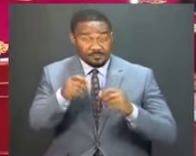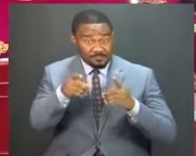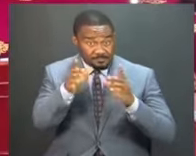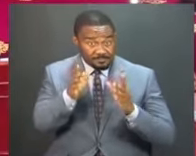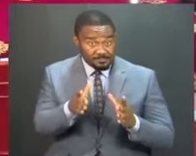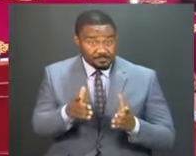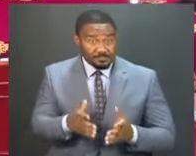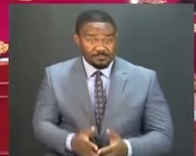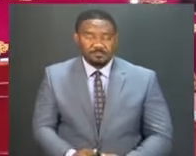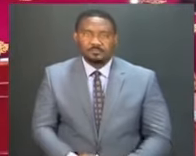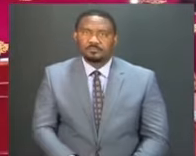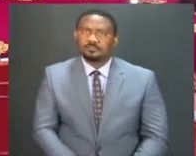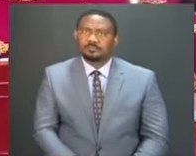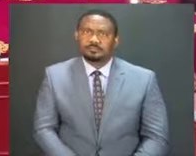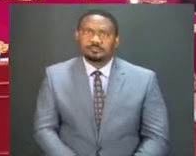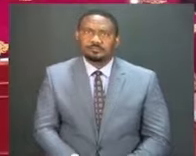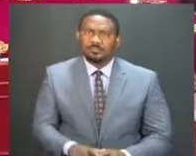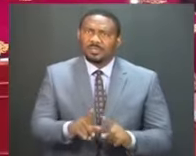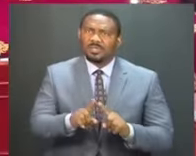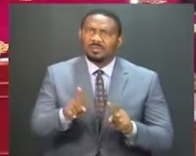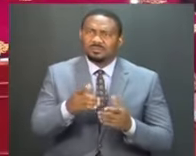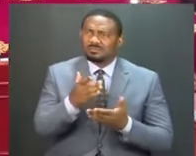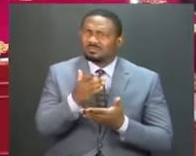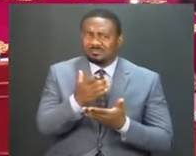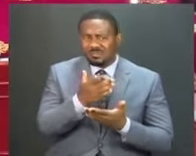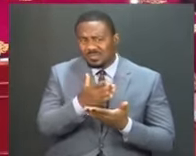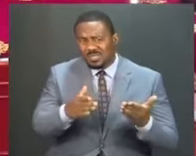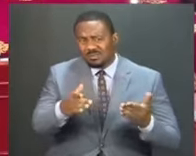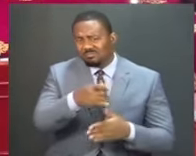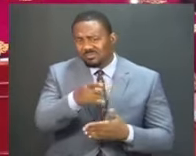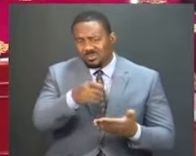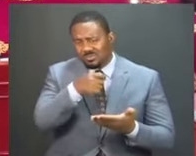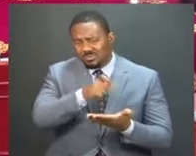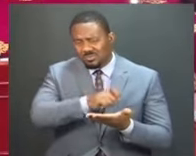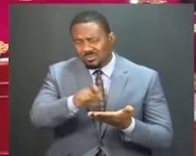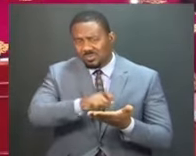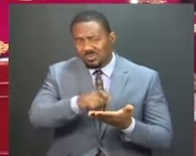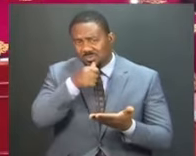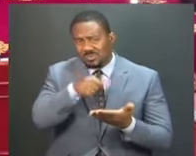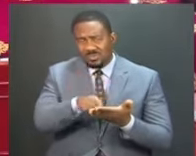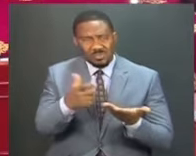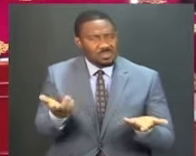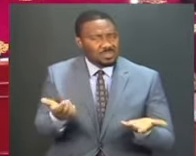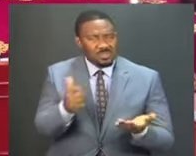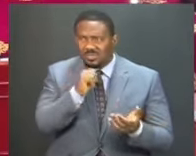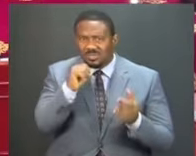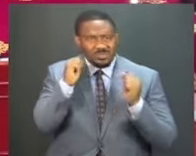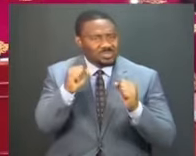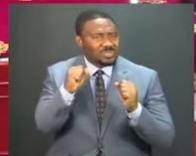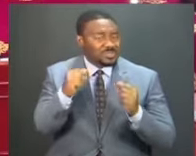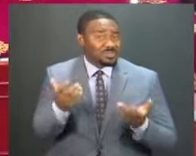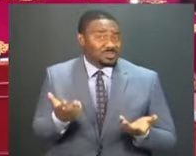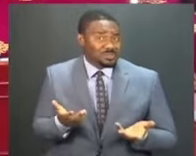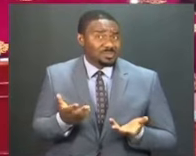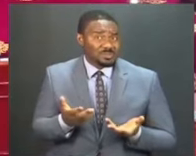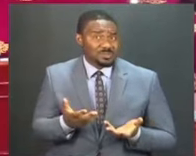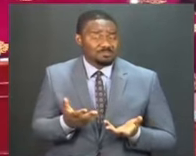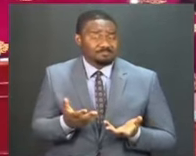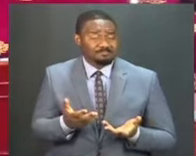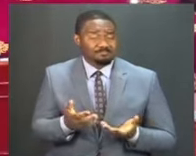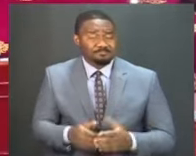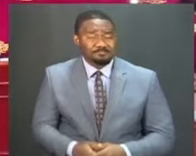the way some of them write the letters, they don't attach seriousness to the work we do